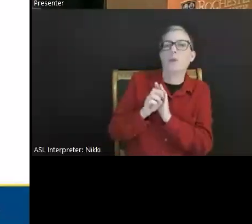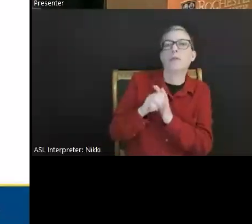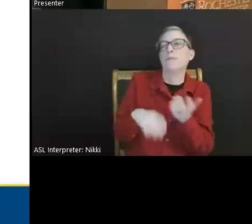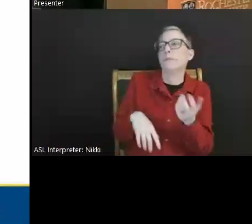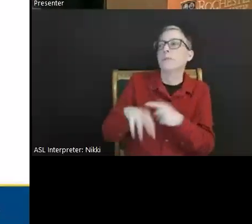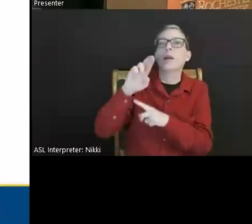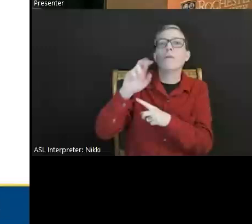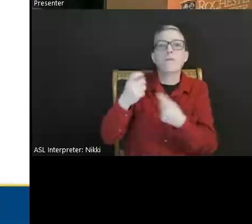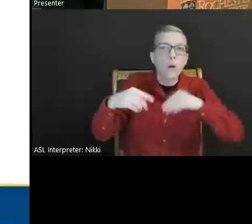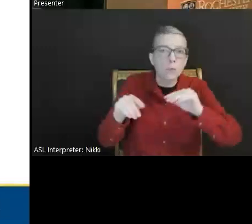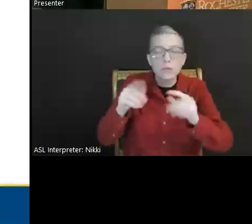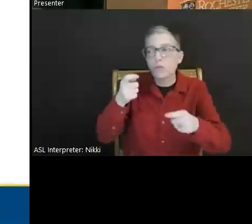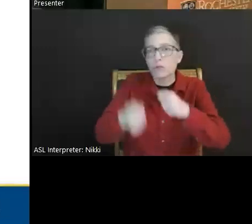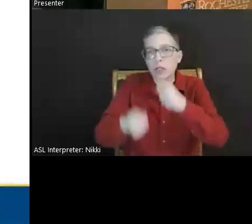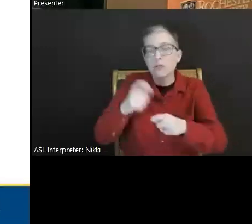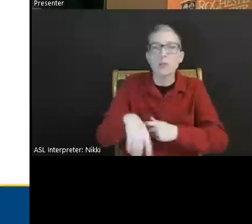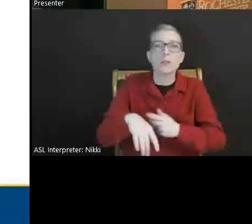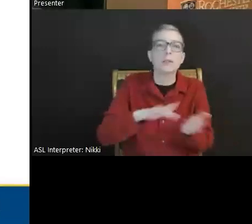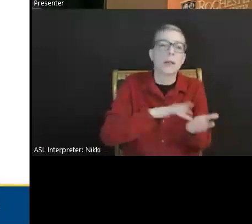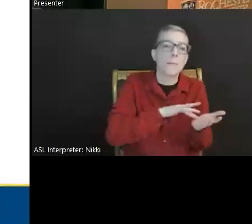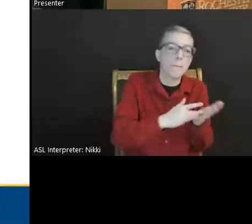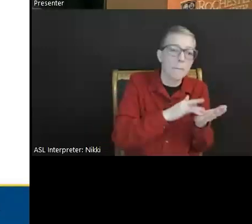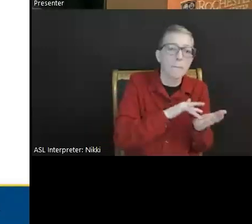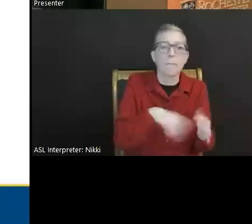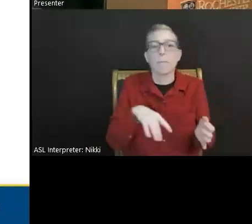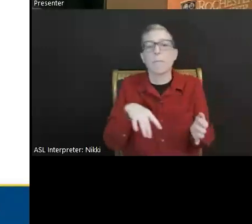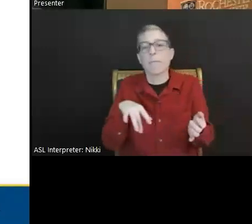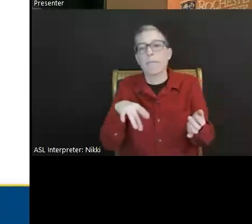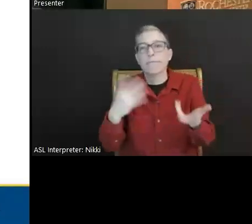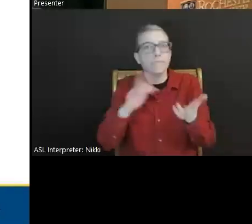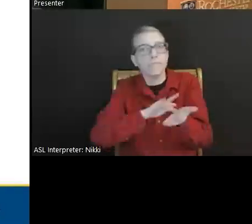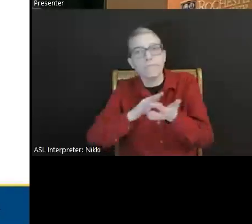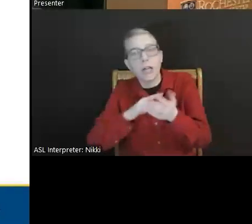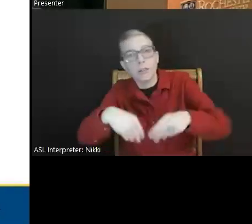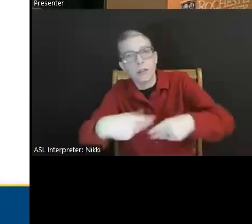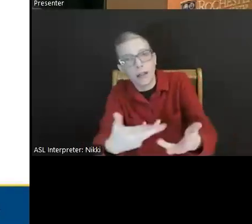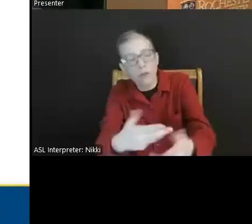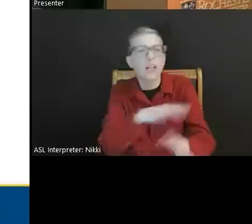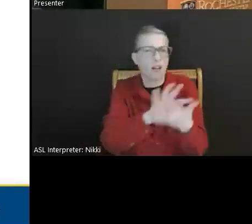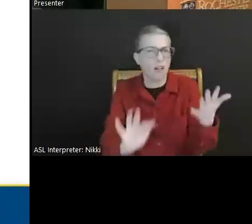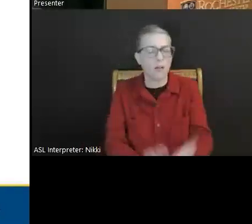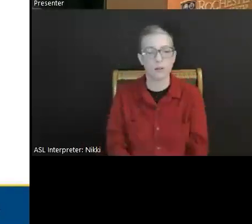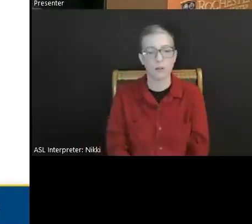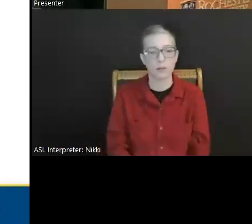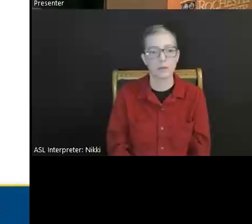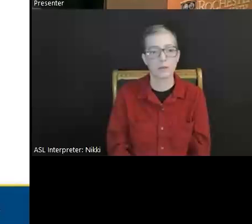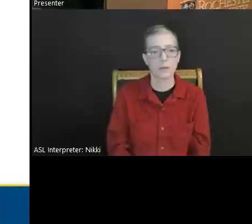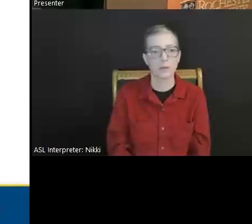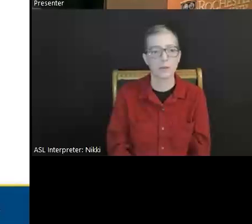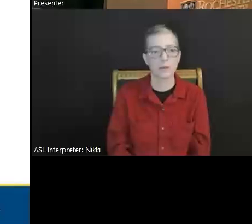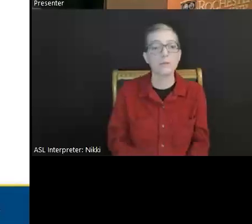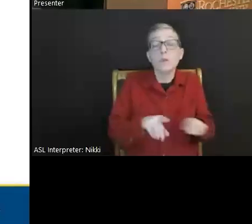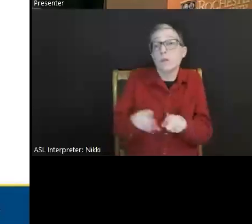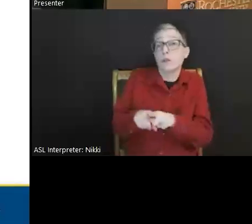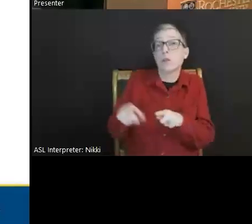side effects, med packing, and medication delivery. Within her community ties role, Sarah functions